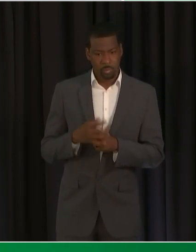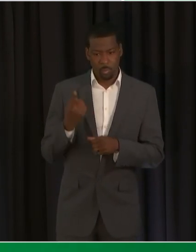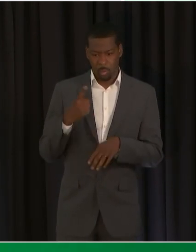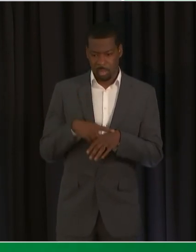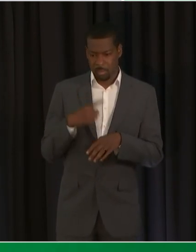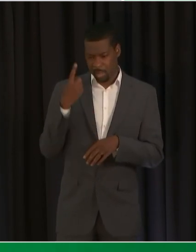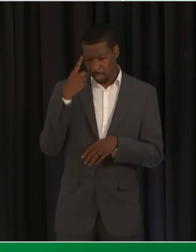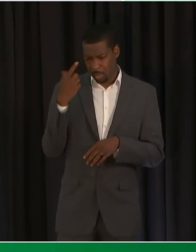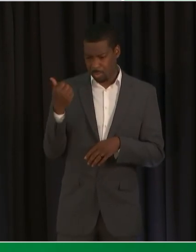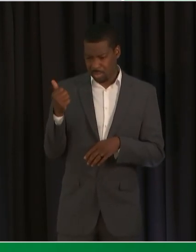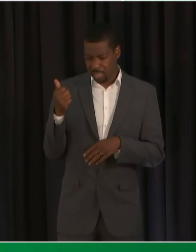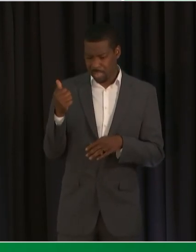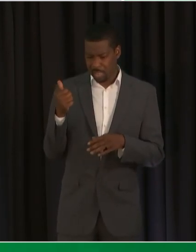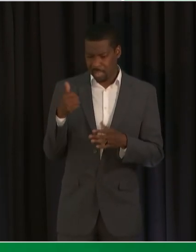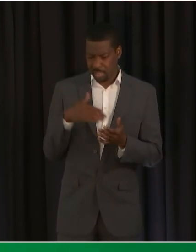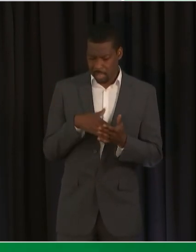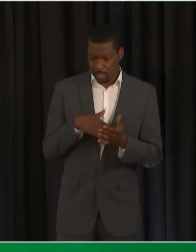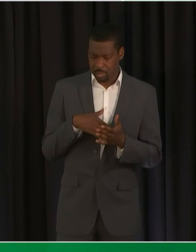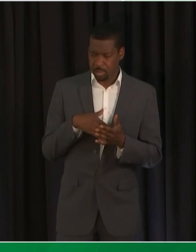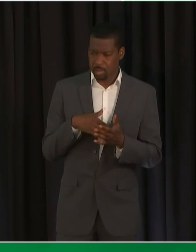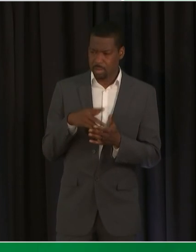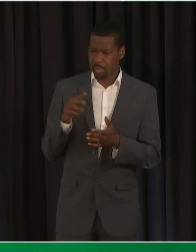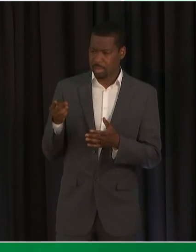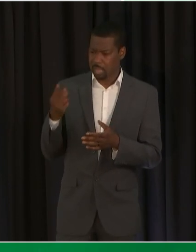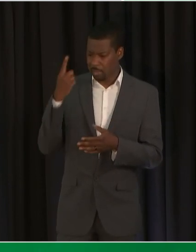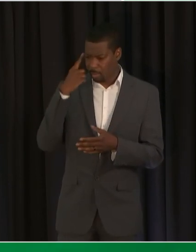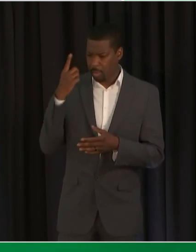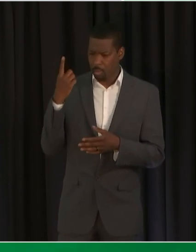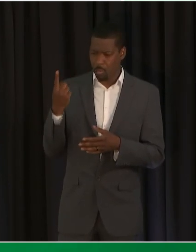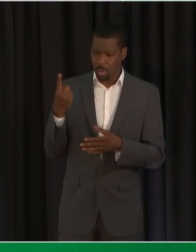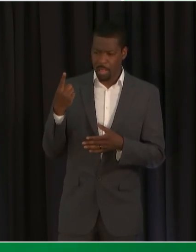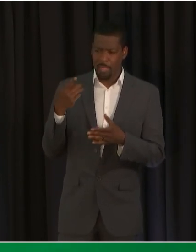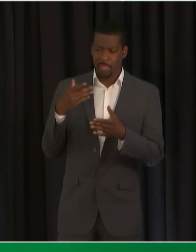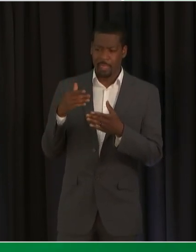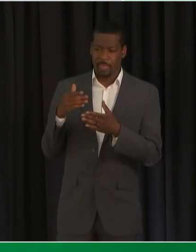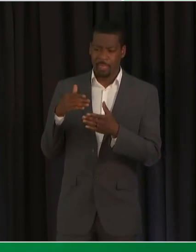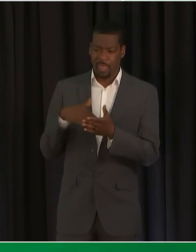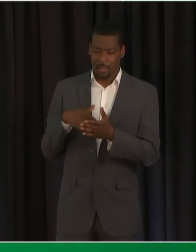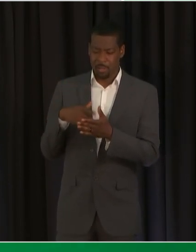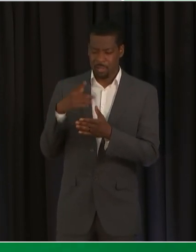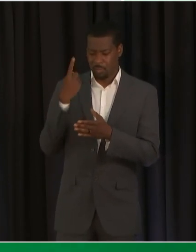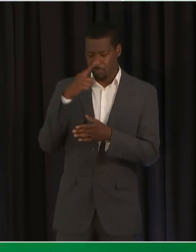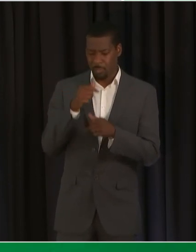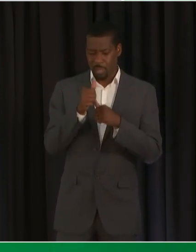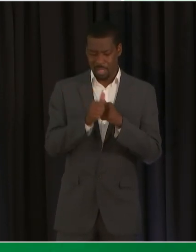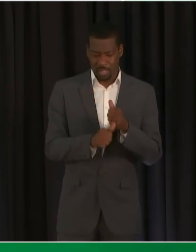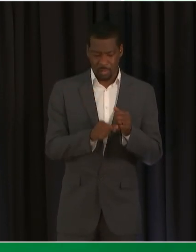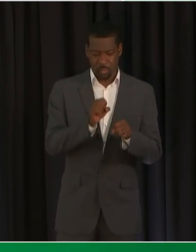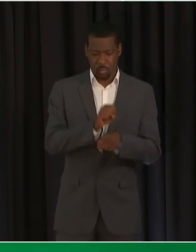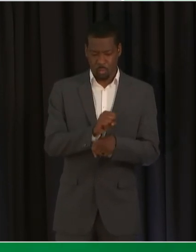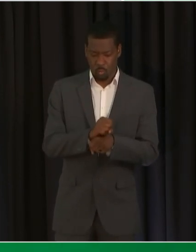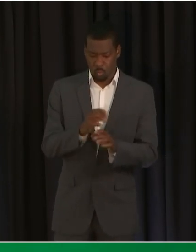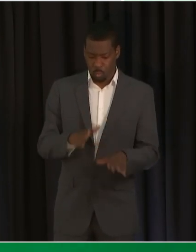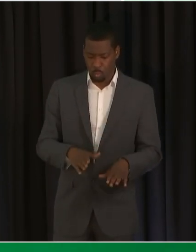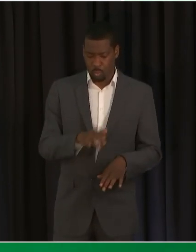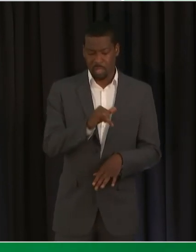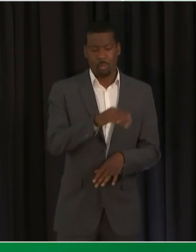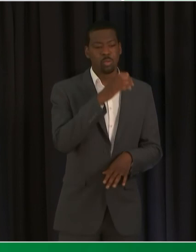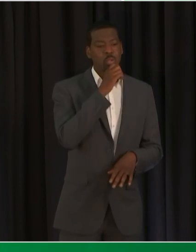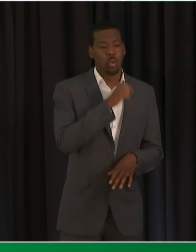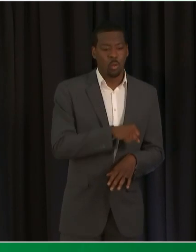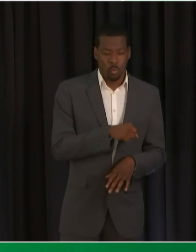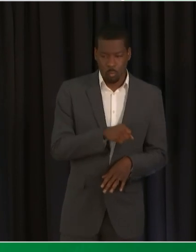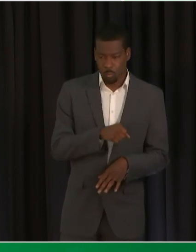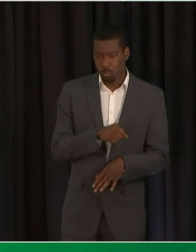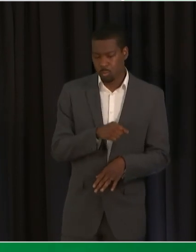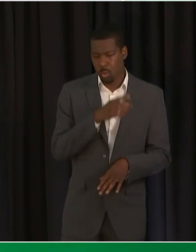point I thought it was $10,000 and then I thought it was $1,000 per employee. The $1,000 per employee was the old